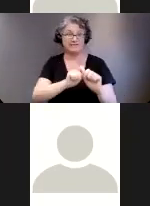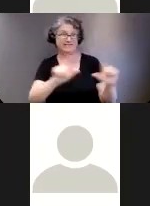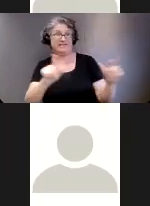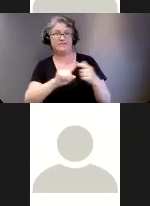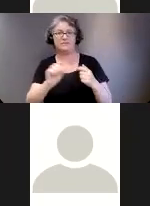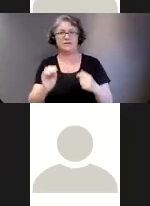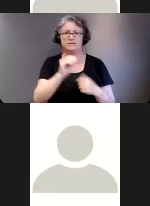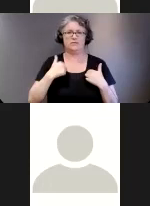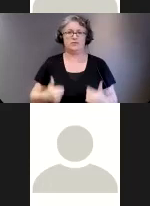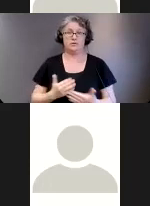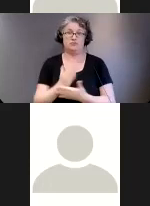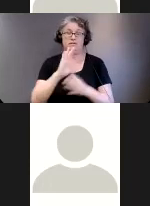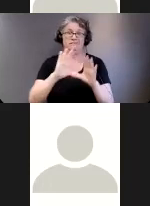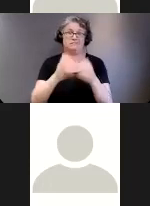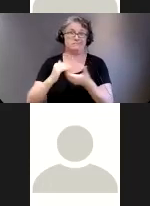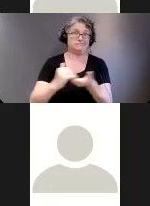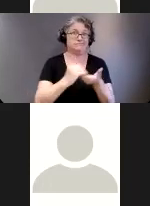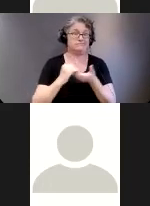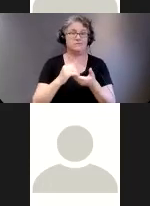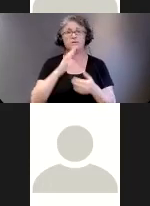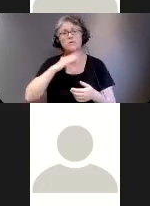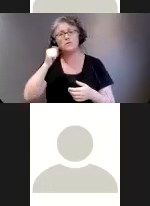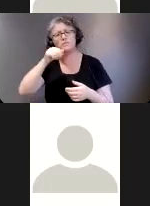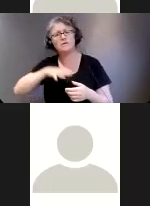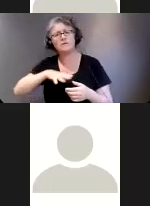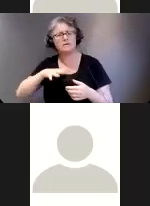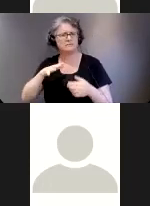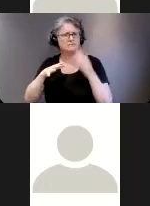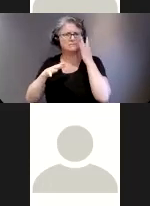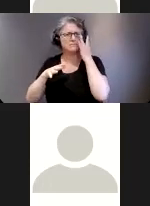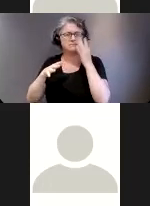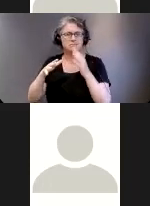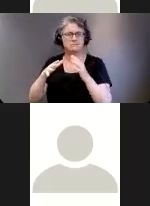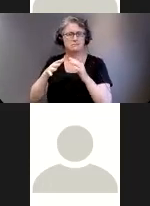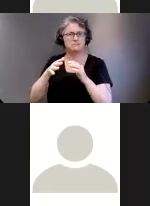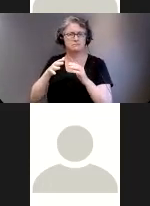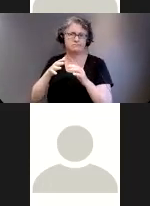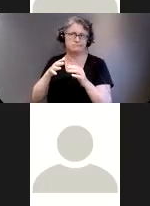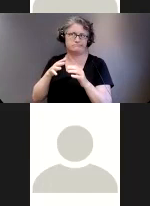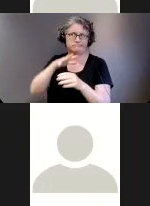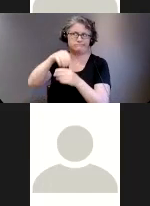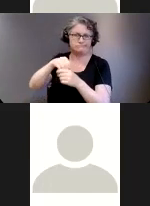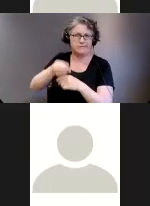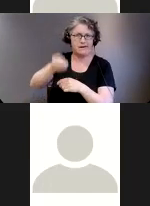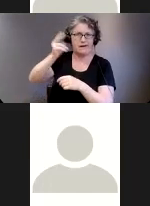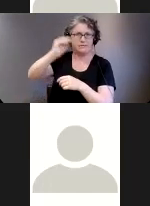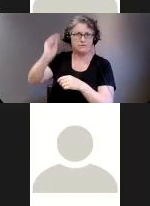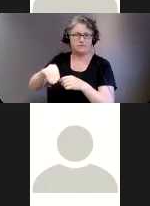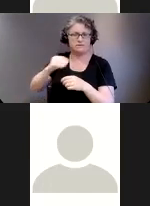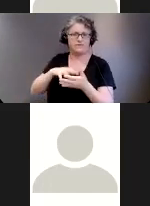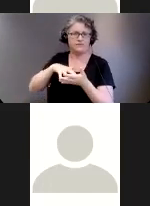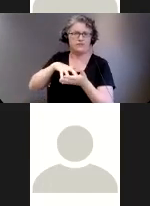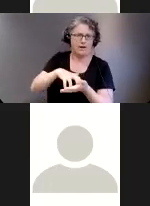Rights Coalition. We know that older women make up a higher proportion of the frail elderly. They're more likely